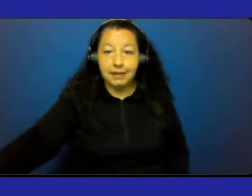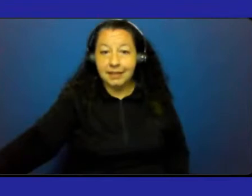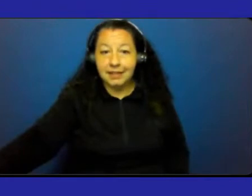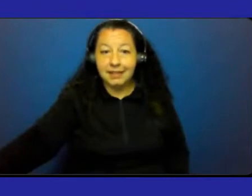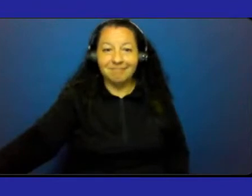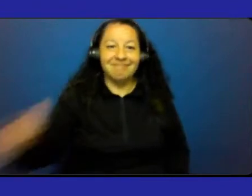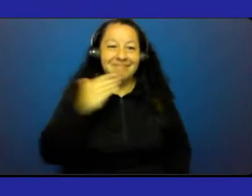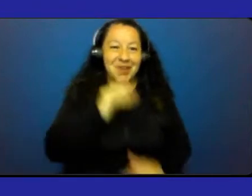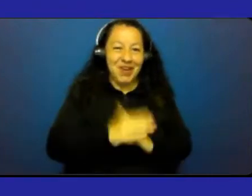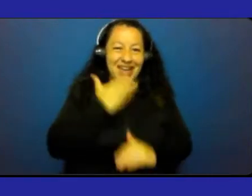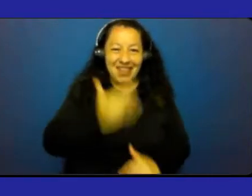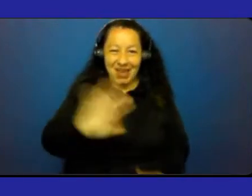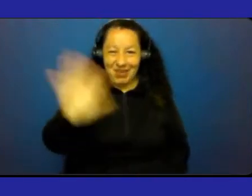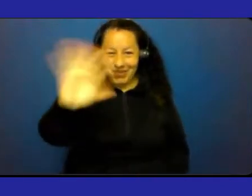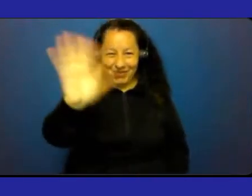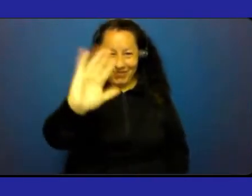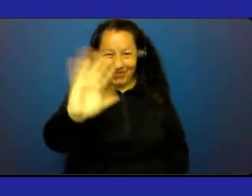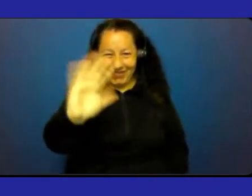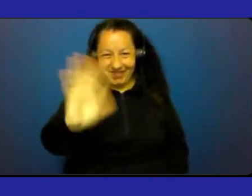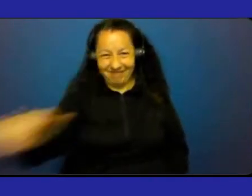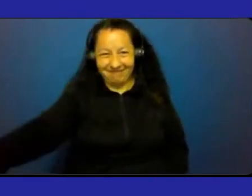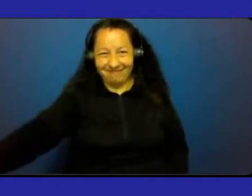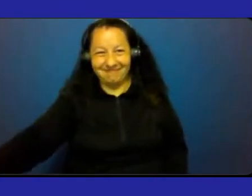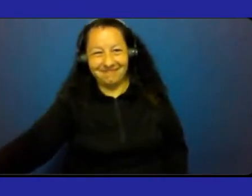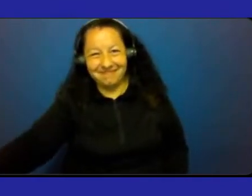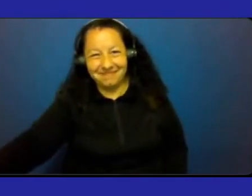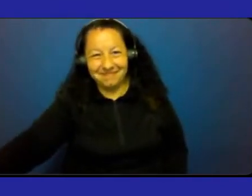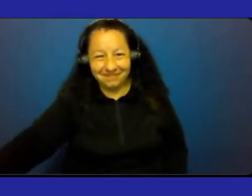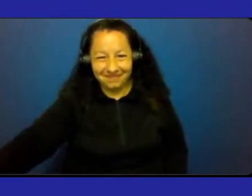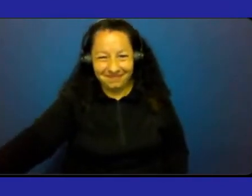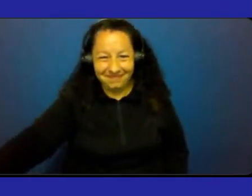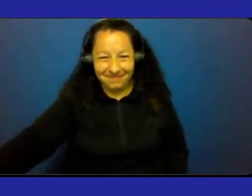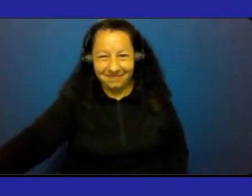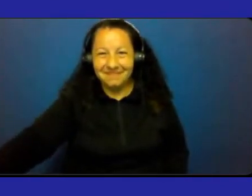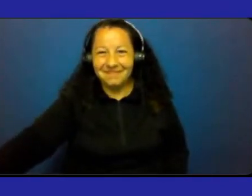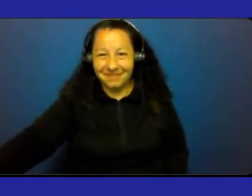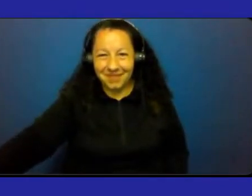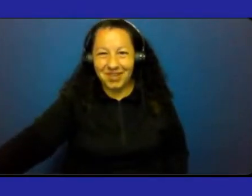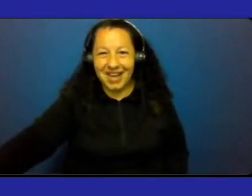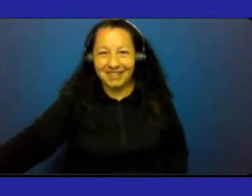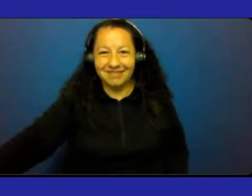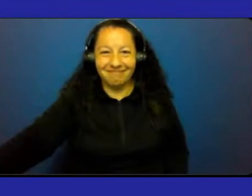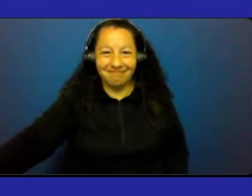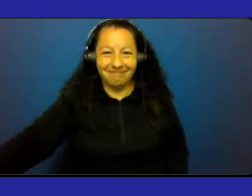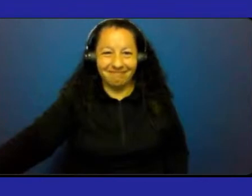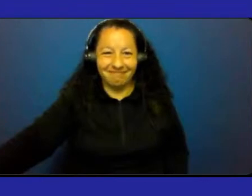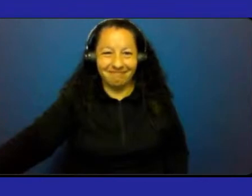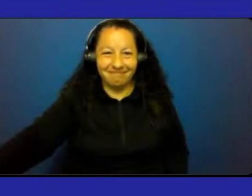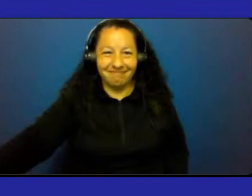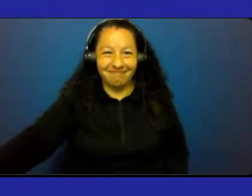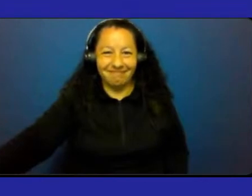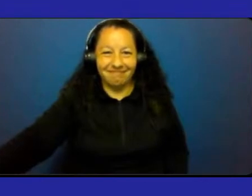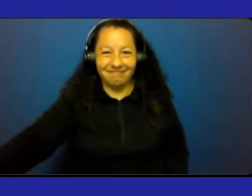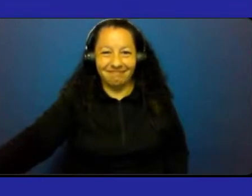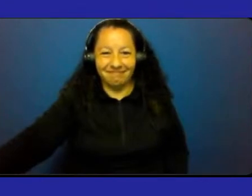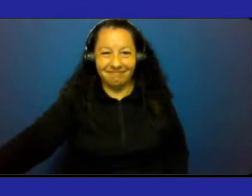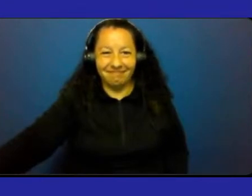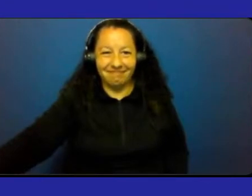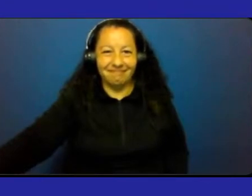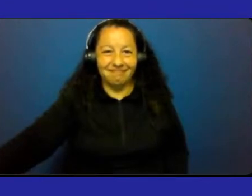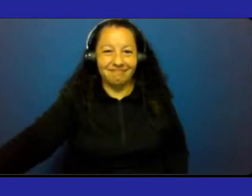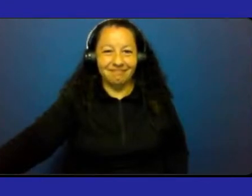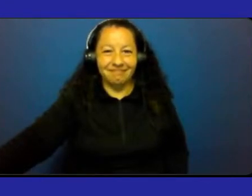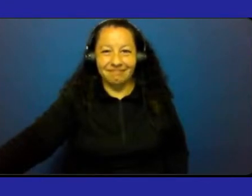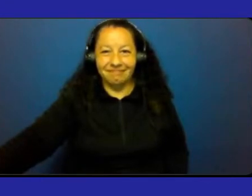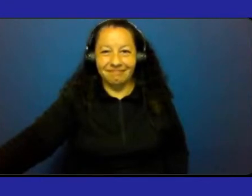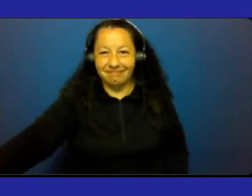Good night. Have a great evening, everyone. Thank you all. Have a good night. Good Thank night, you. everybody. Thank Good you night. for having us.